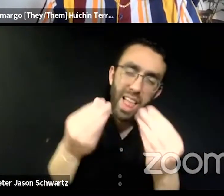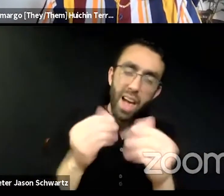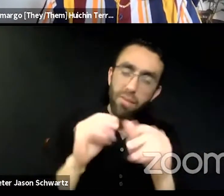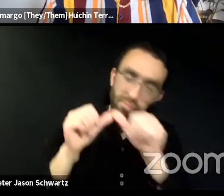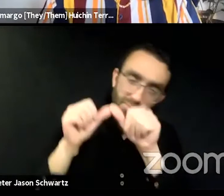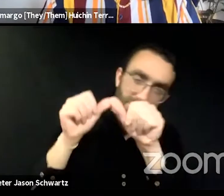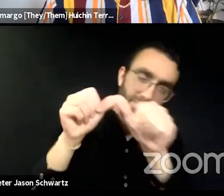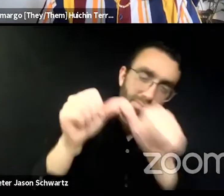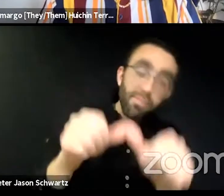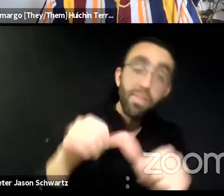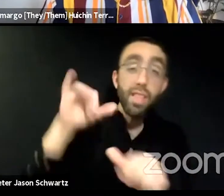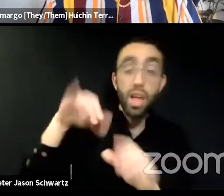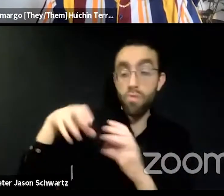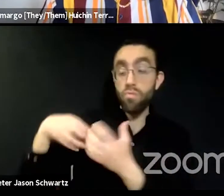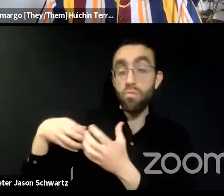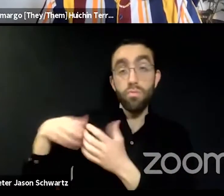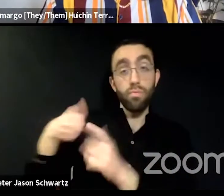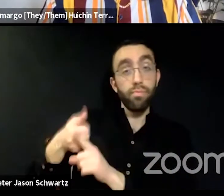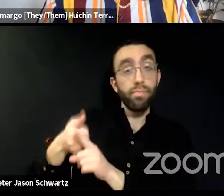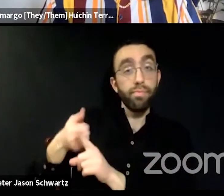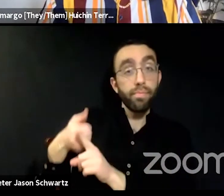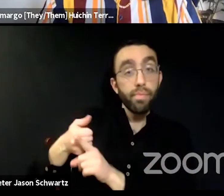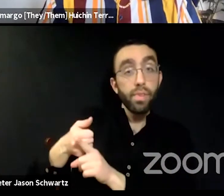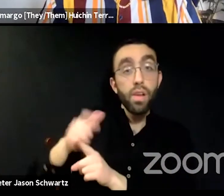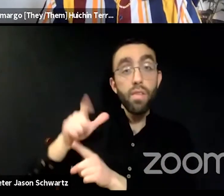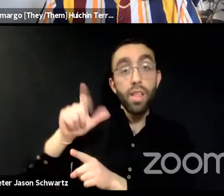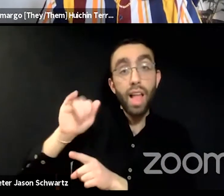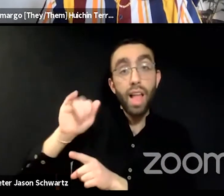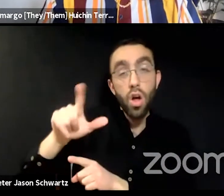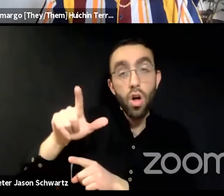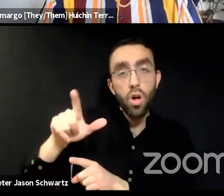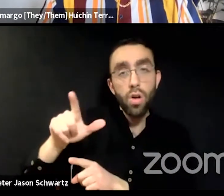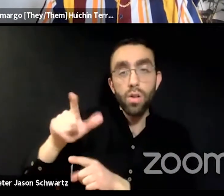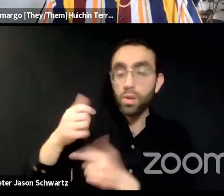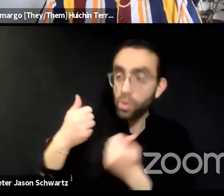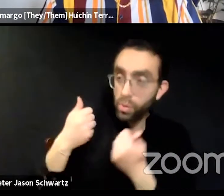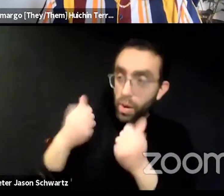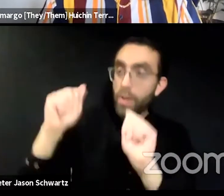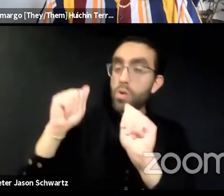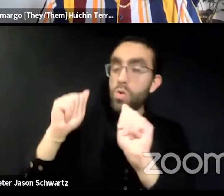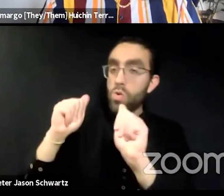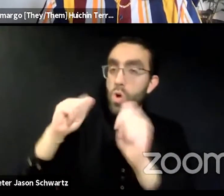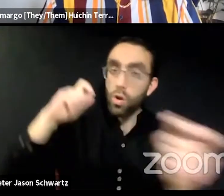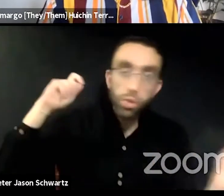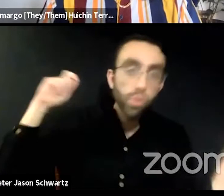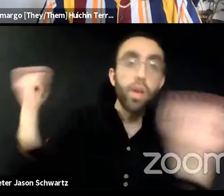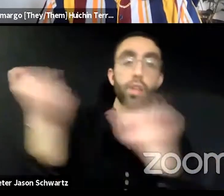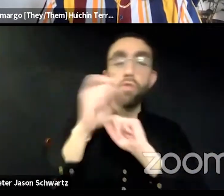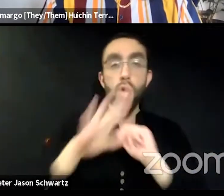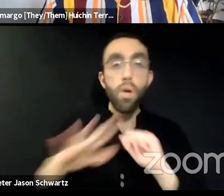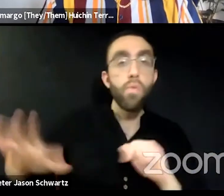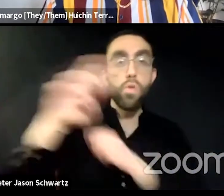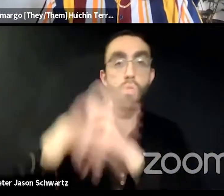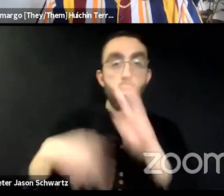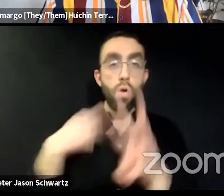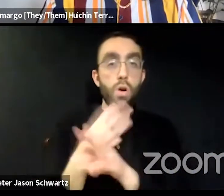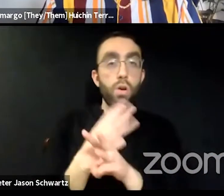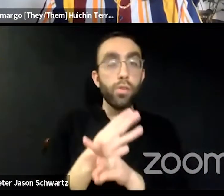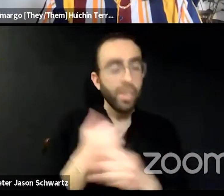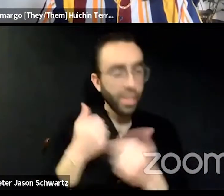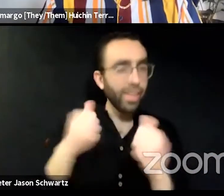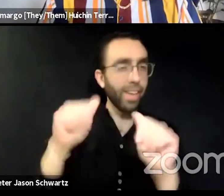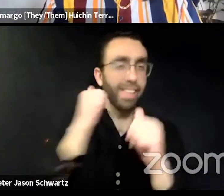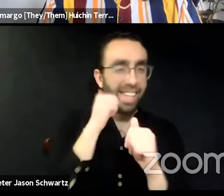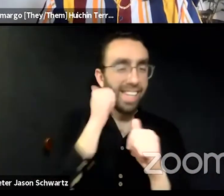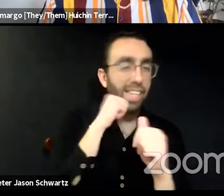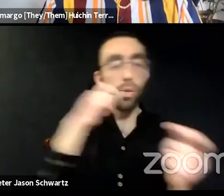transformative justice practitioner for 6 years and still find ways to bring lessons and alternatives to the carceral system to their work.